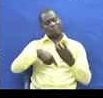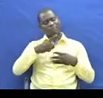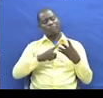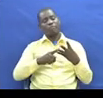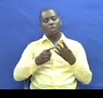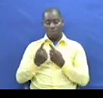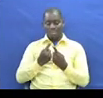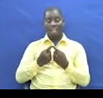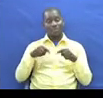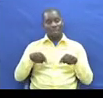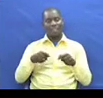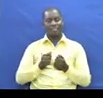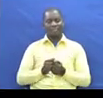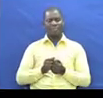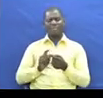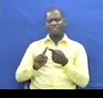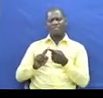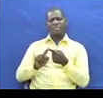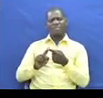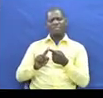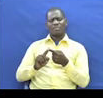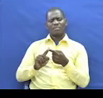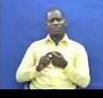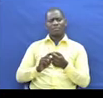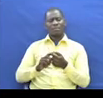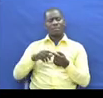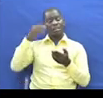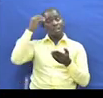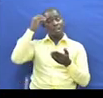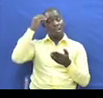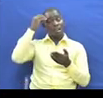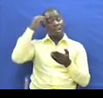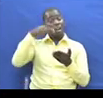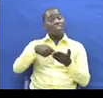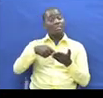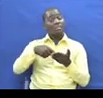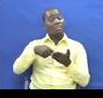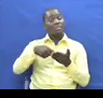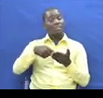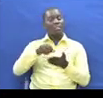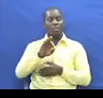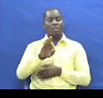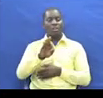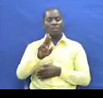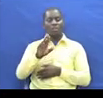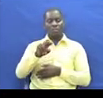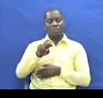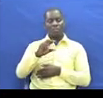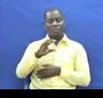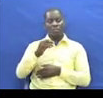them. That's the first thing is the concept of function. That means, by the end of this